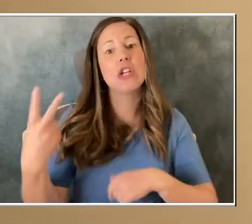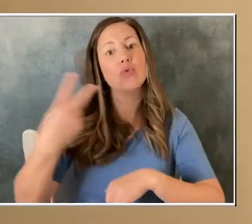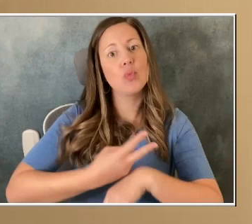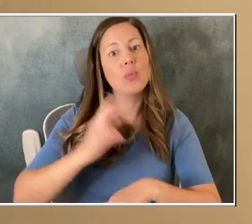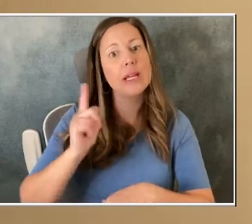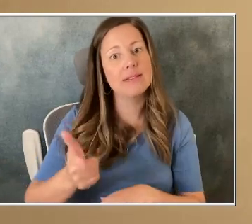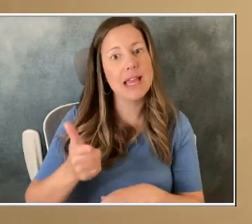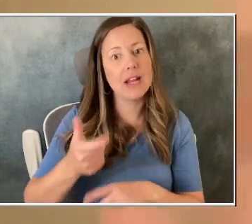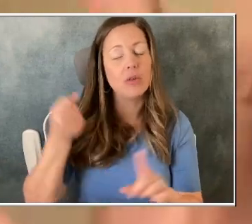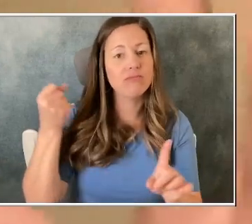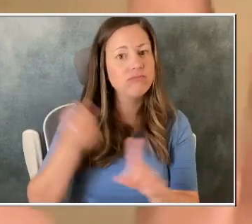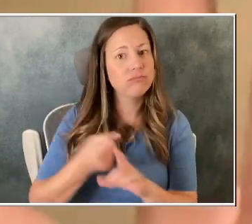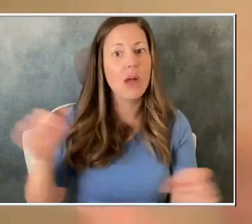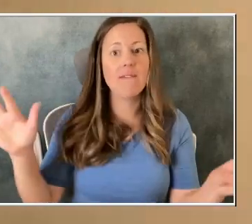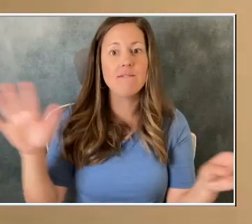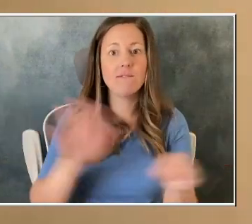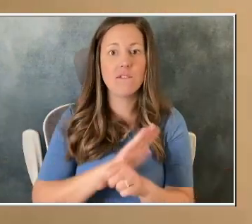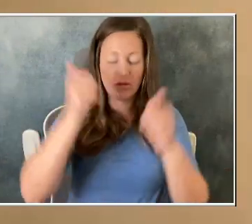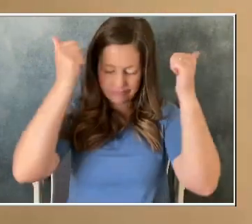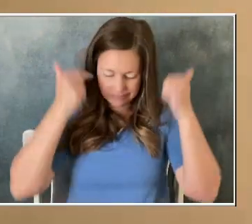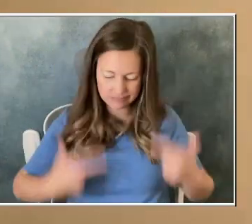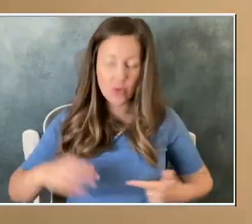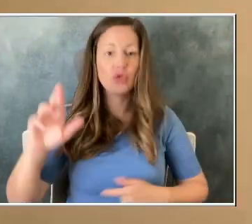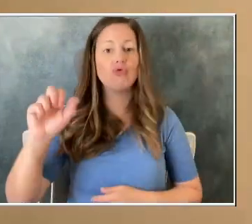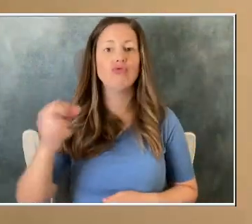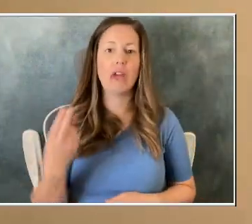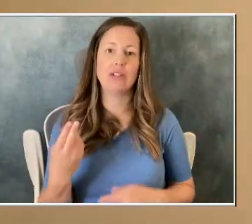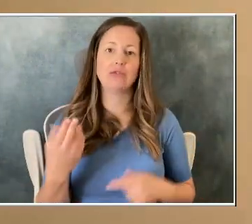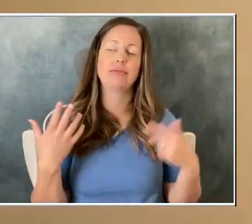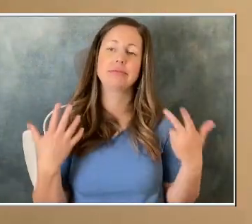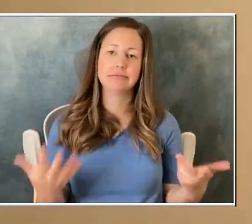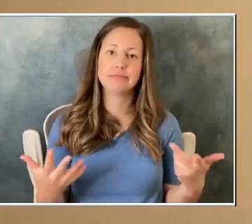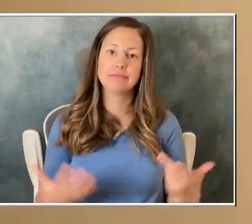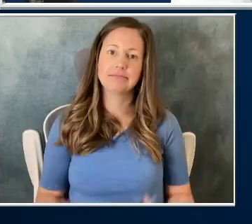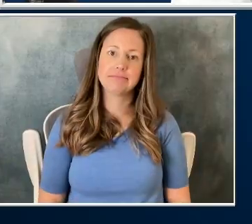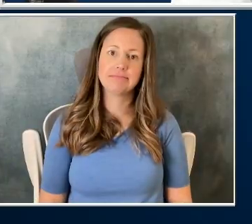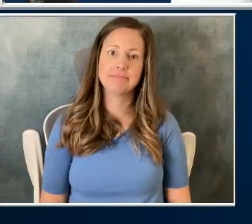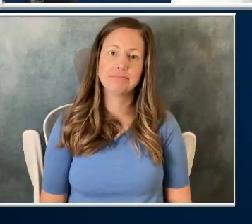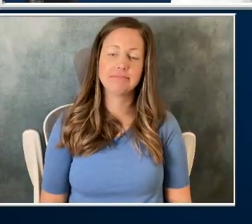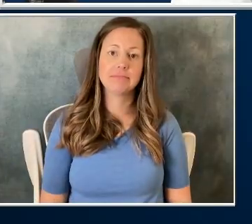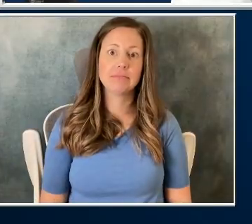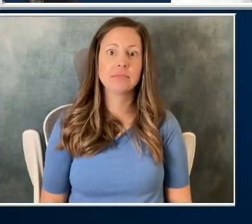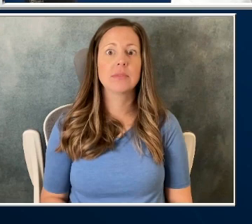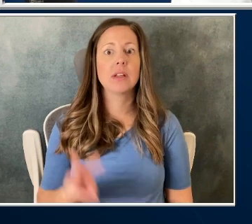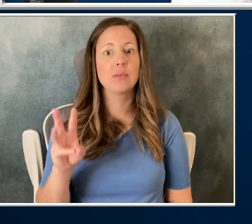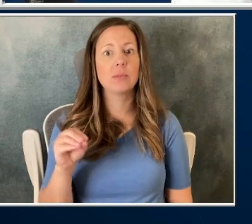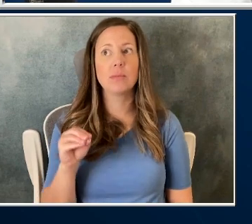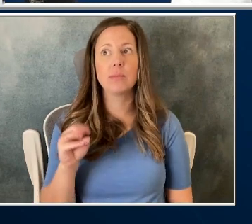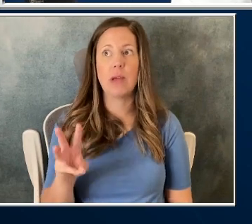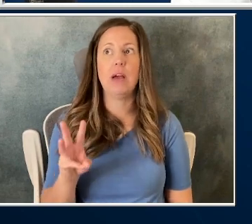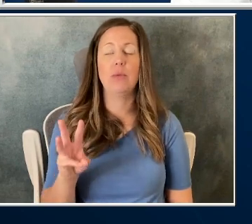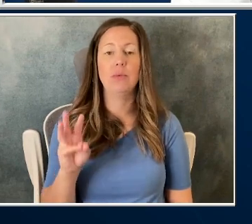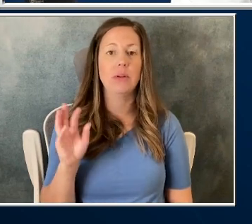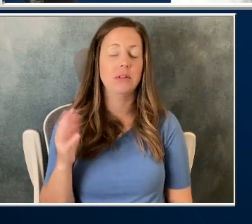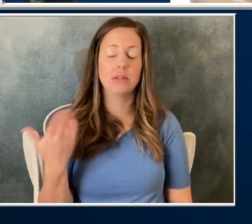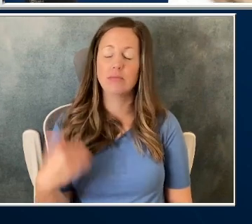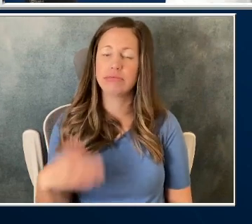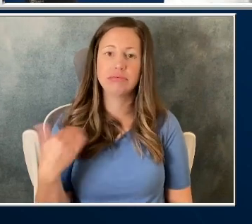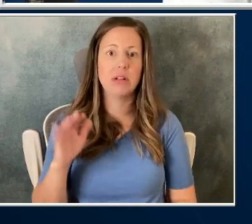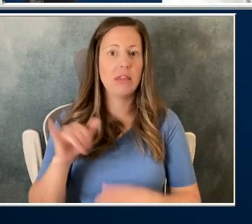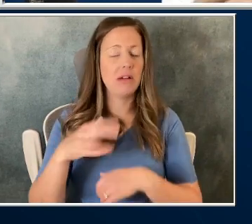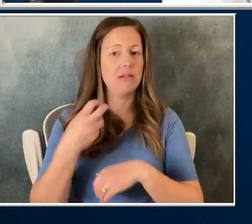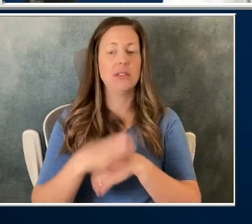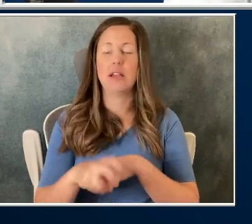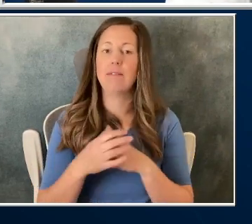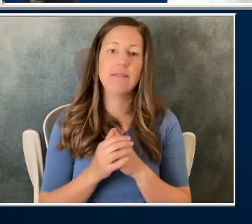later, full-fledged body rash broke out on me. Wow, that's tough. And now your rash kind